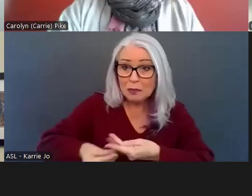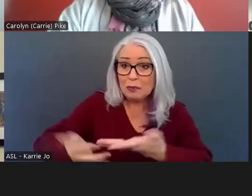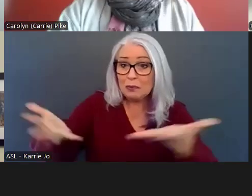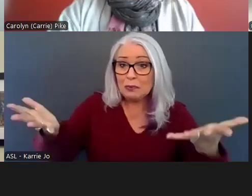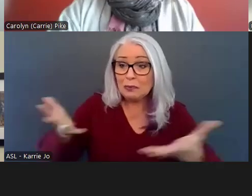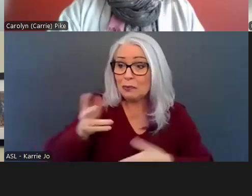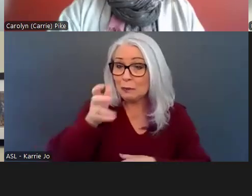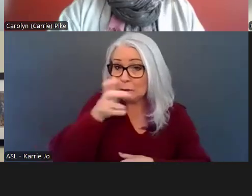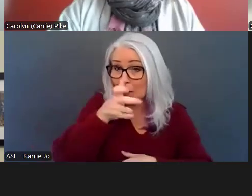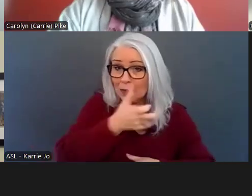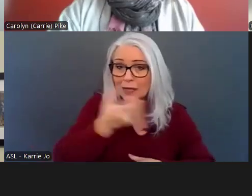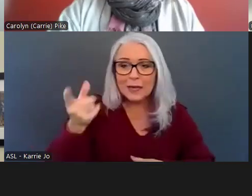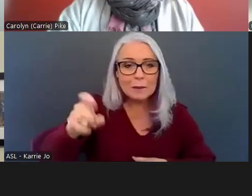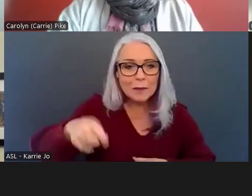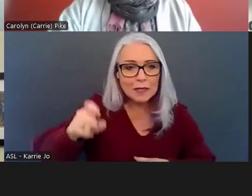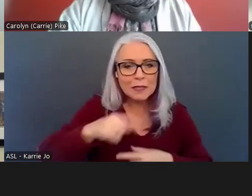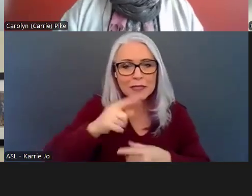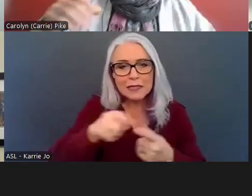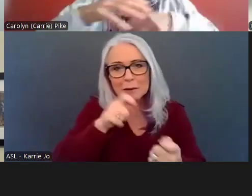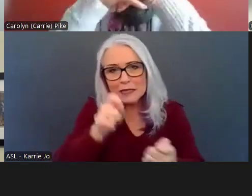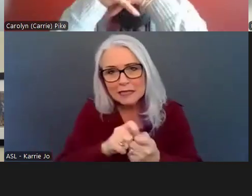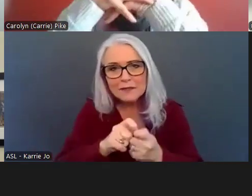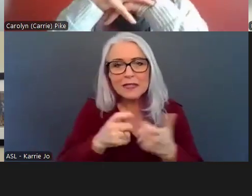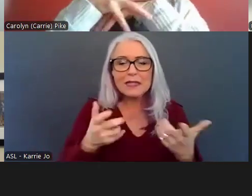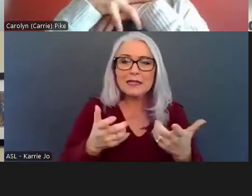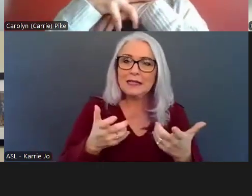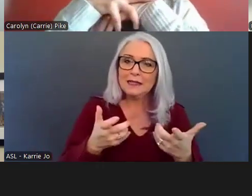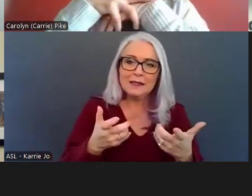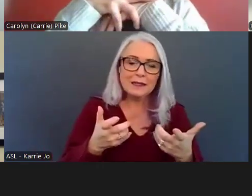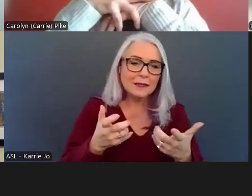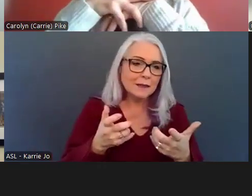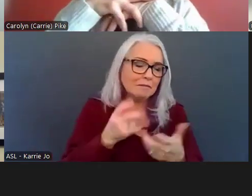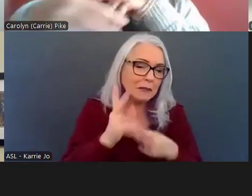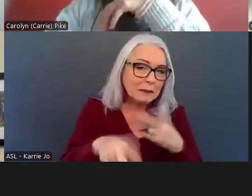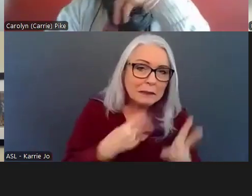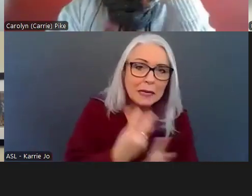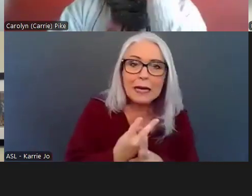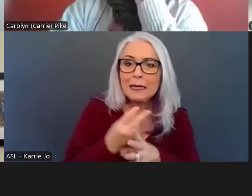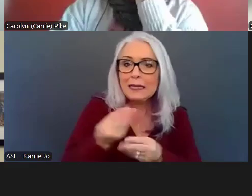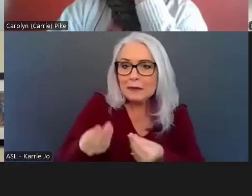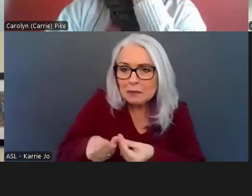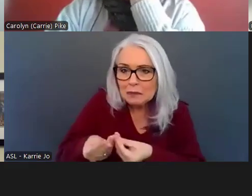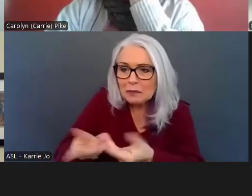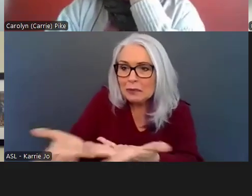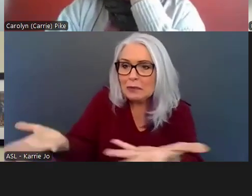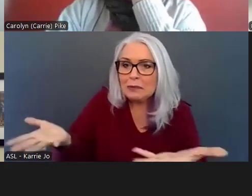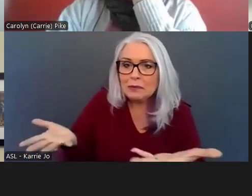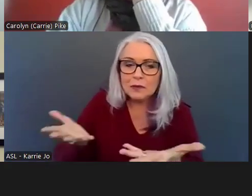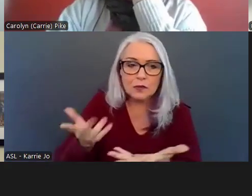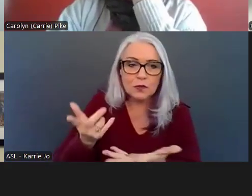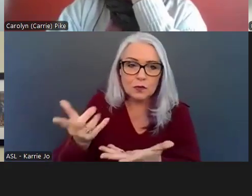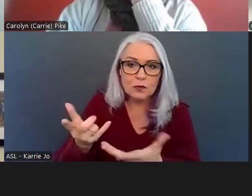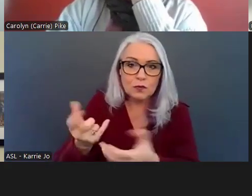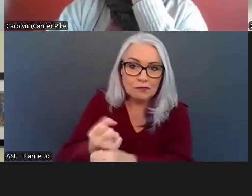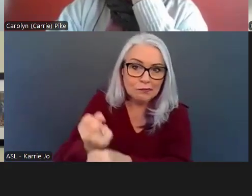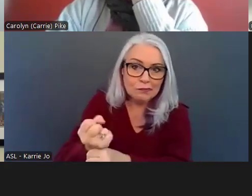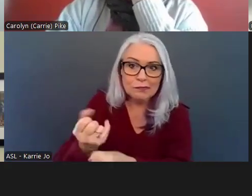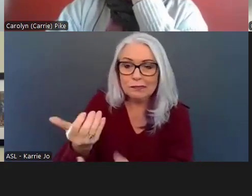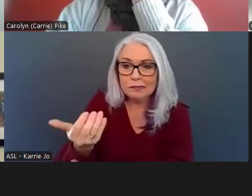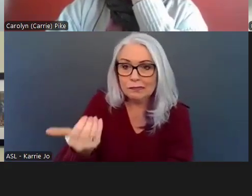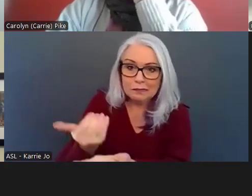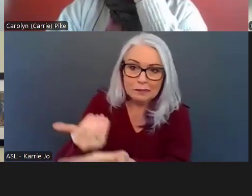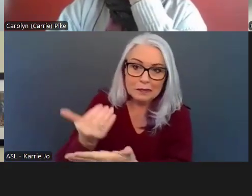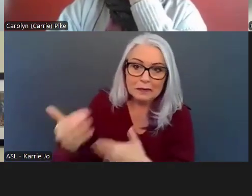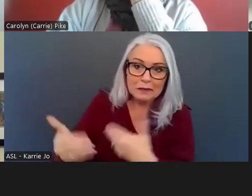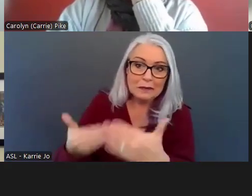those. It has to be monophagous on the species you are releasing it to predate, and so those kind of impacts are